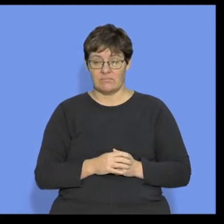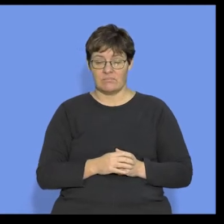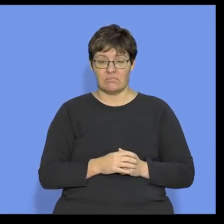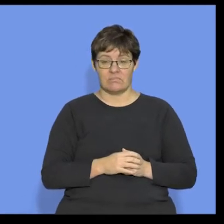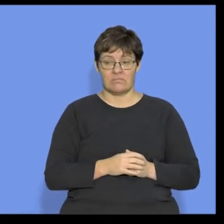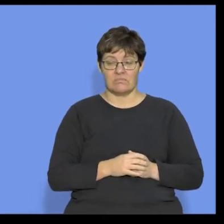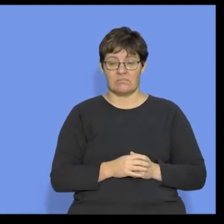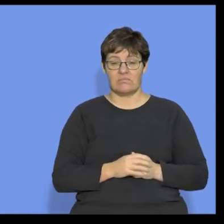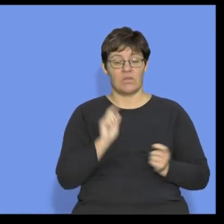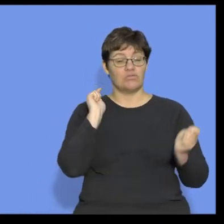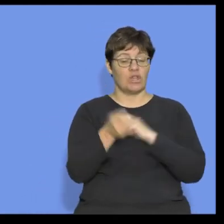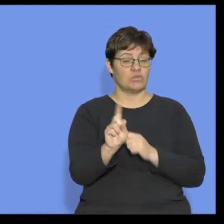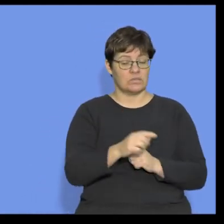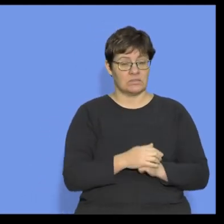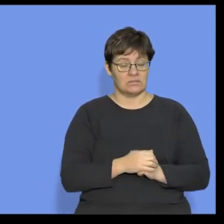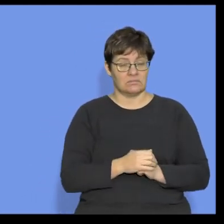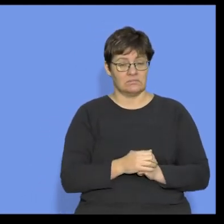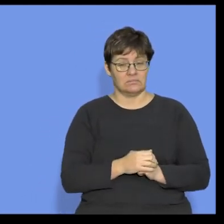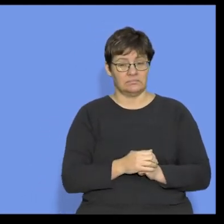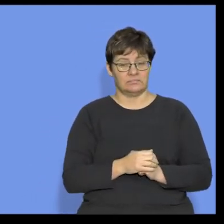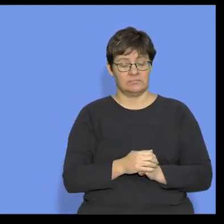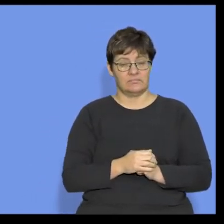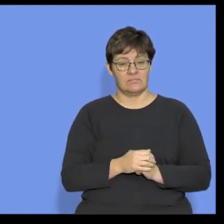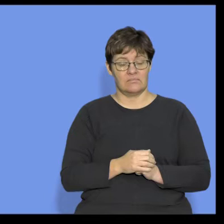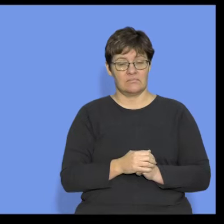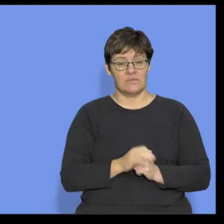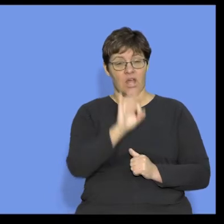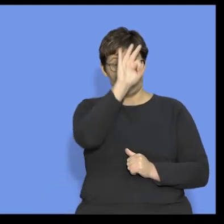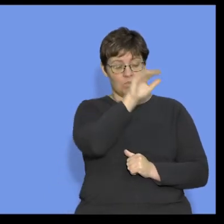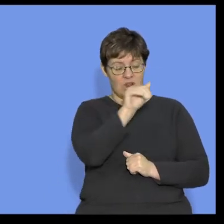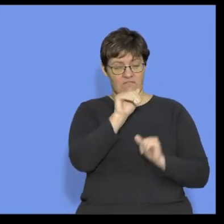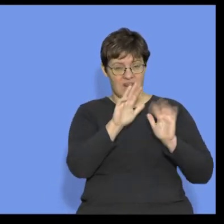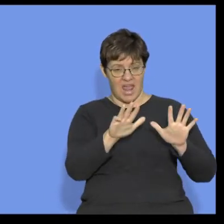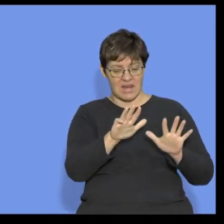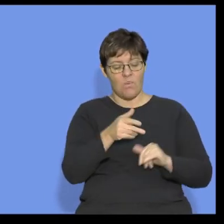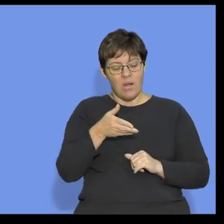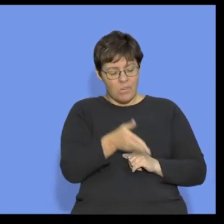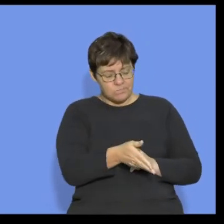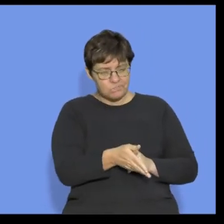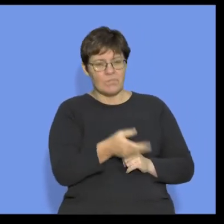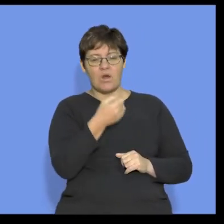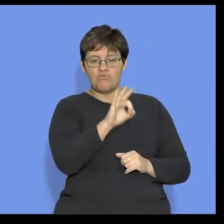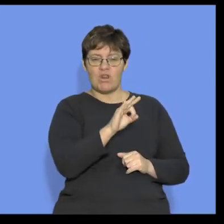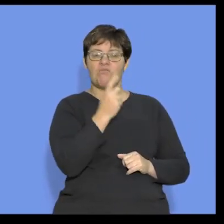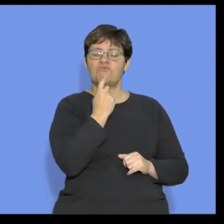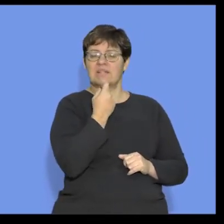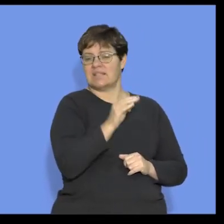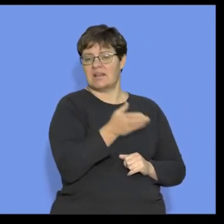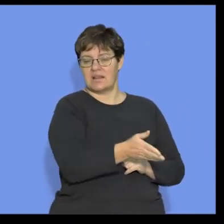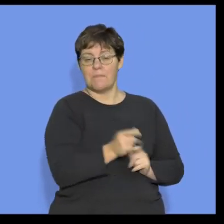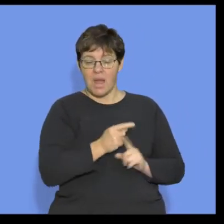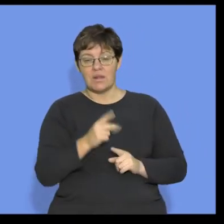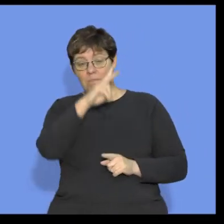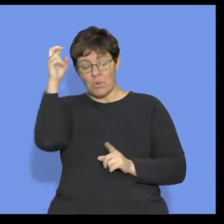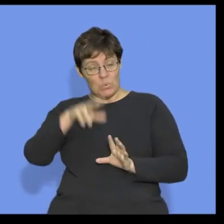and then we get red. What changes? We'll get 3 out of 9 because there'll still be 3